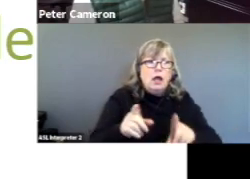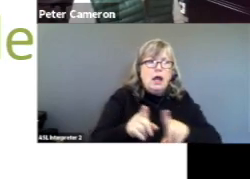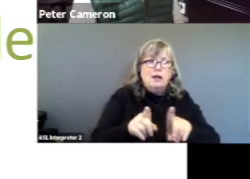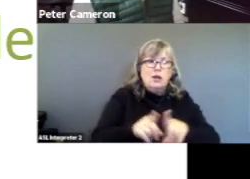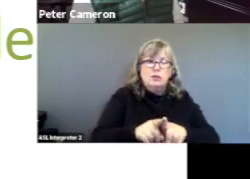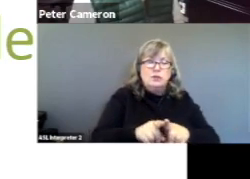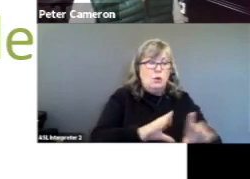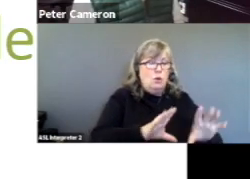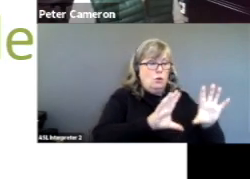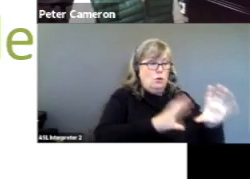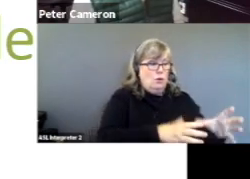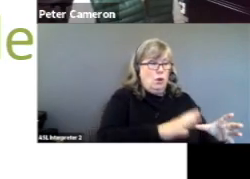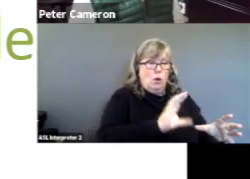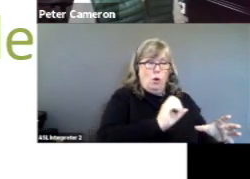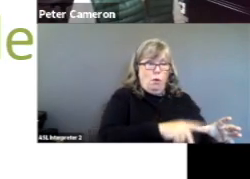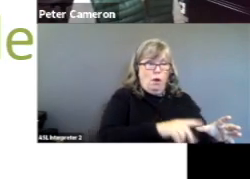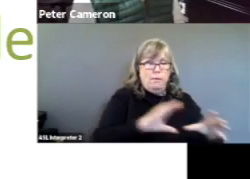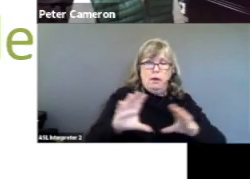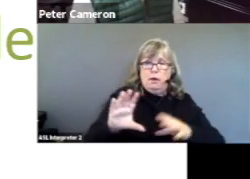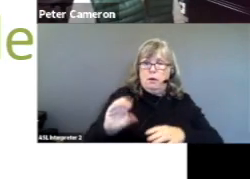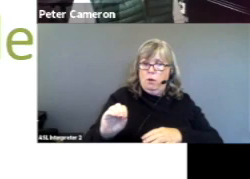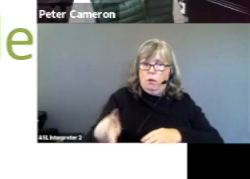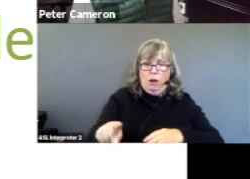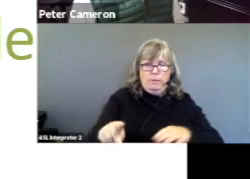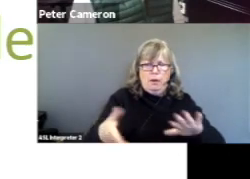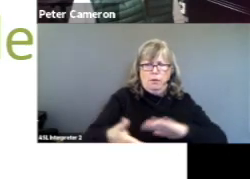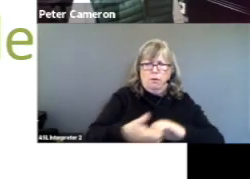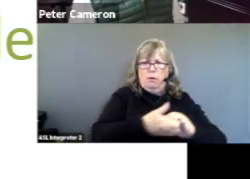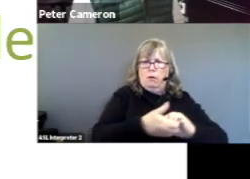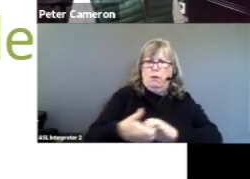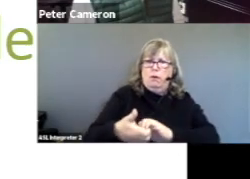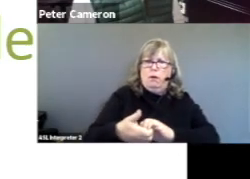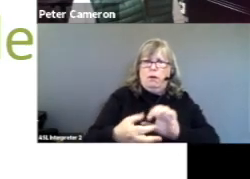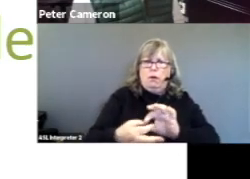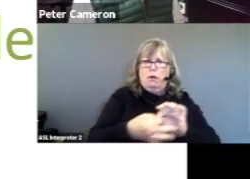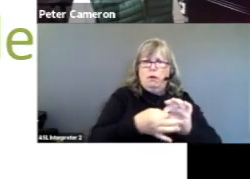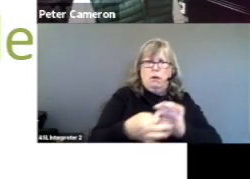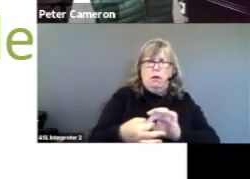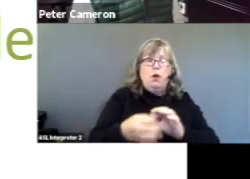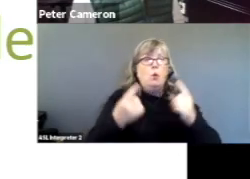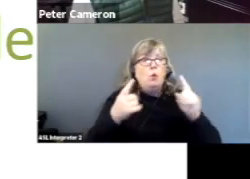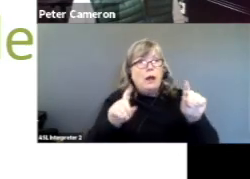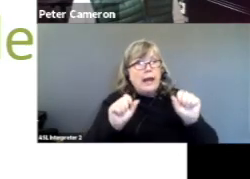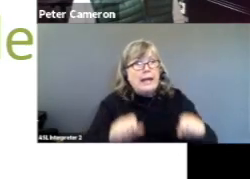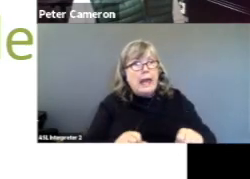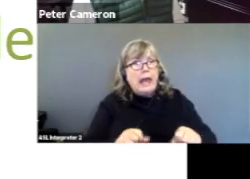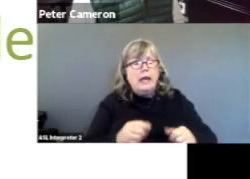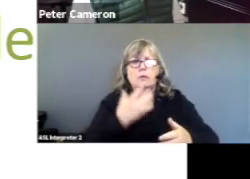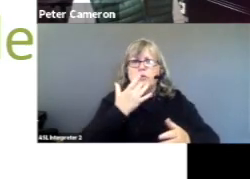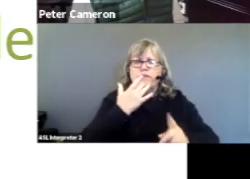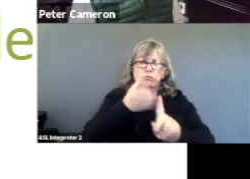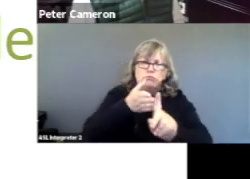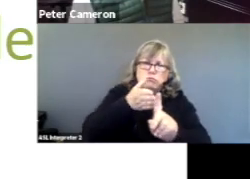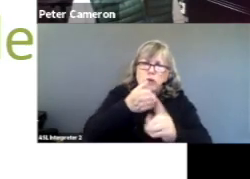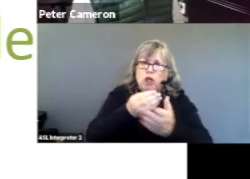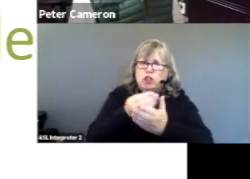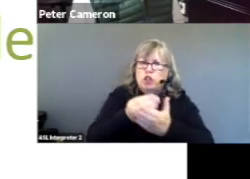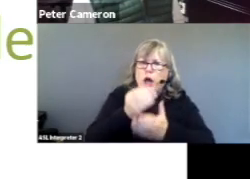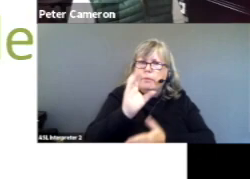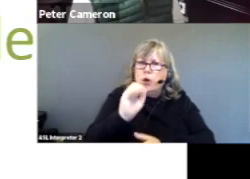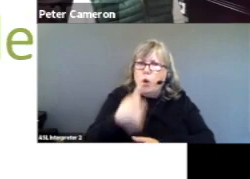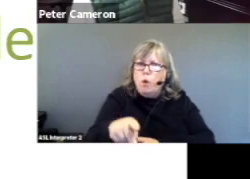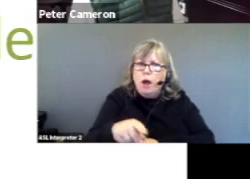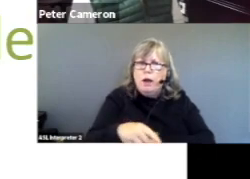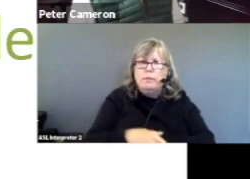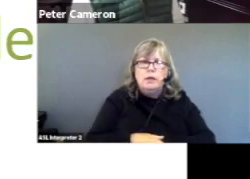co-ops. I personally, I shop at co-ops when I can. I have my insurance with the cooperators.